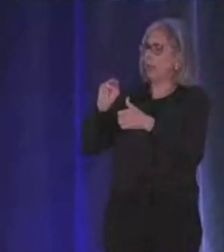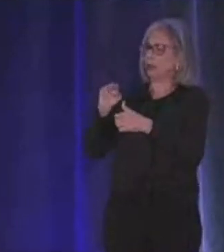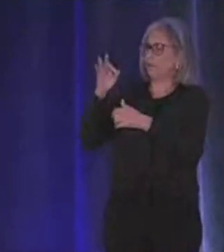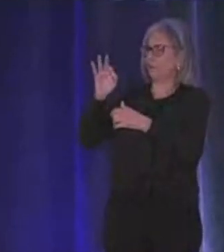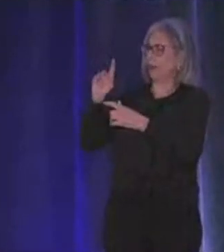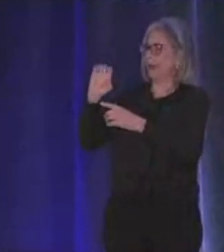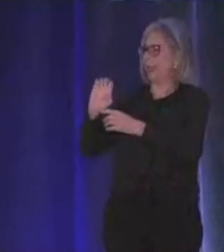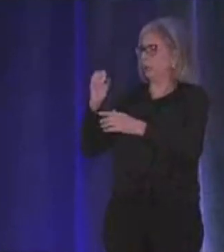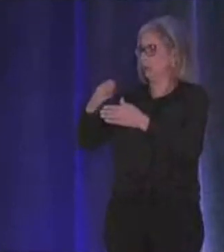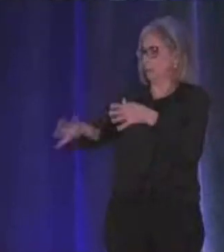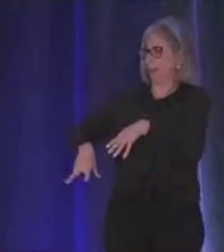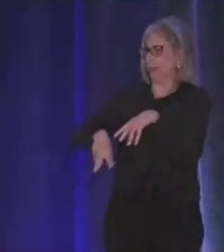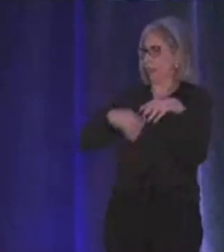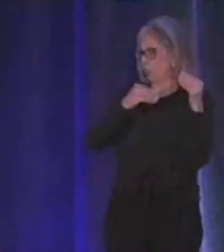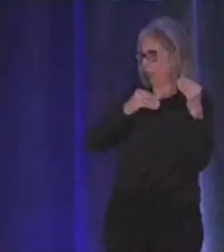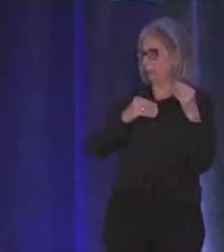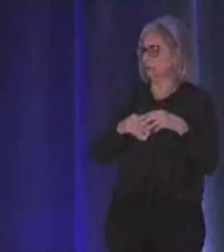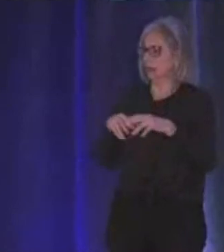would be loaded.